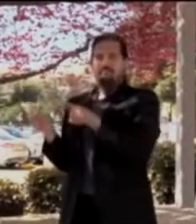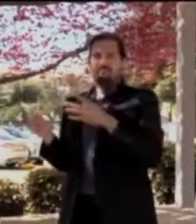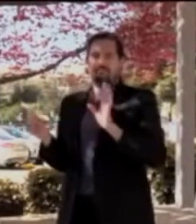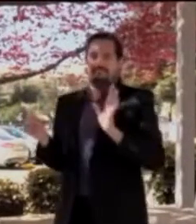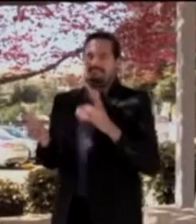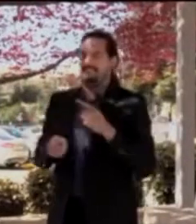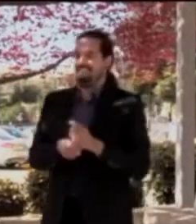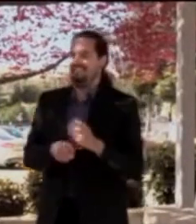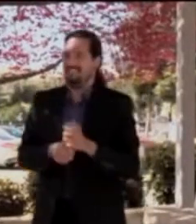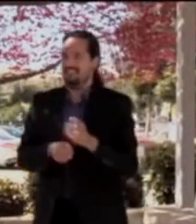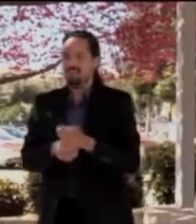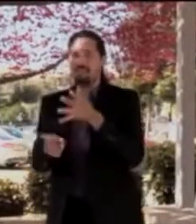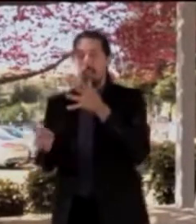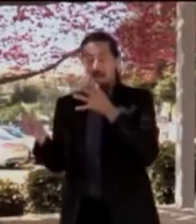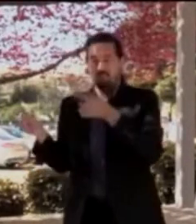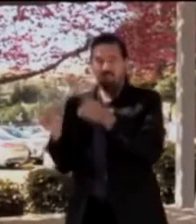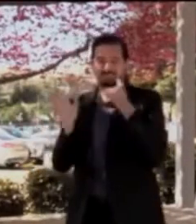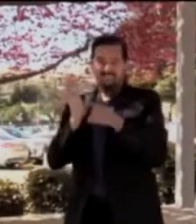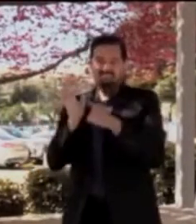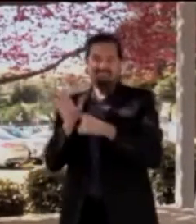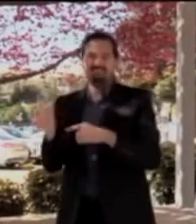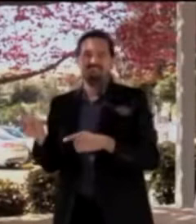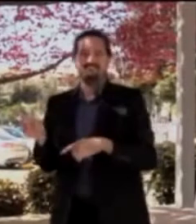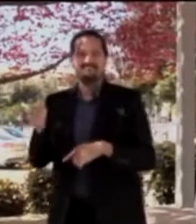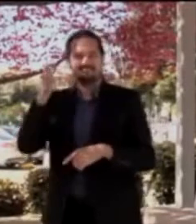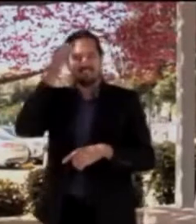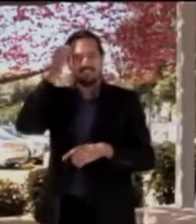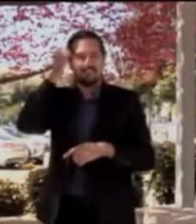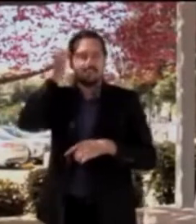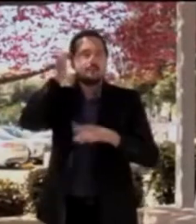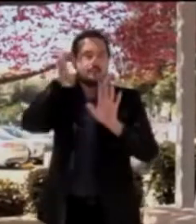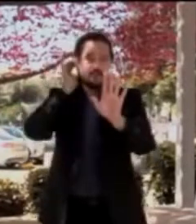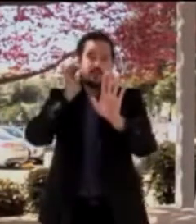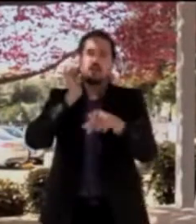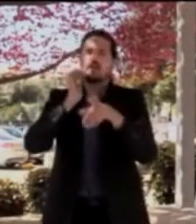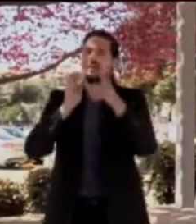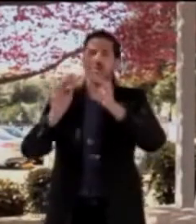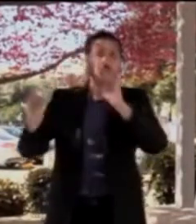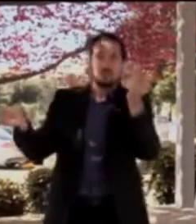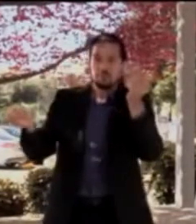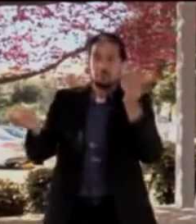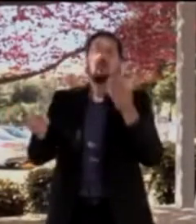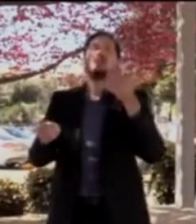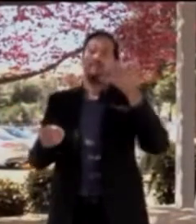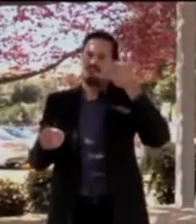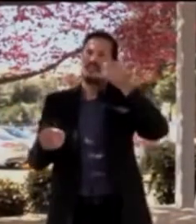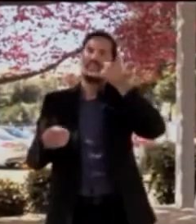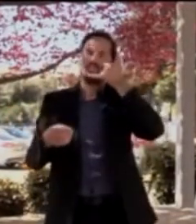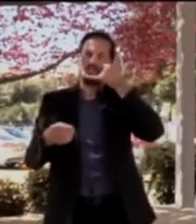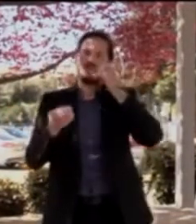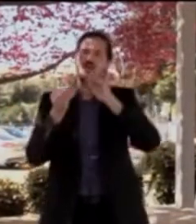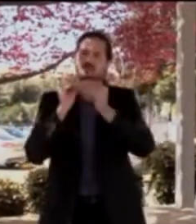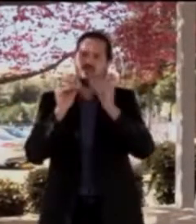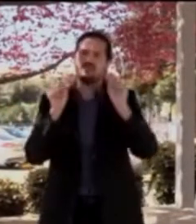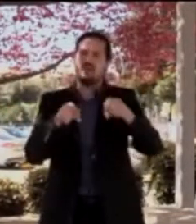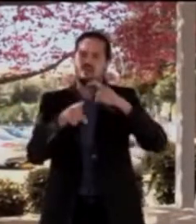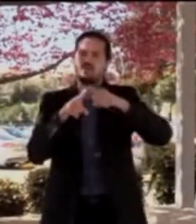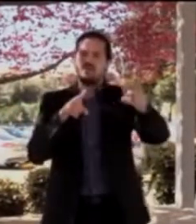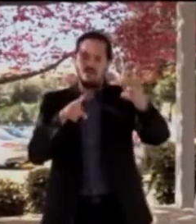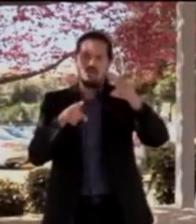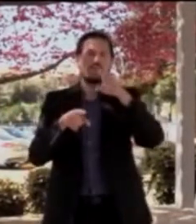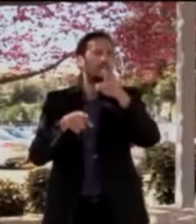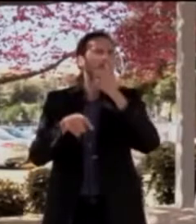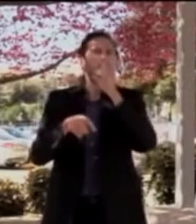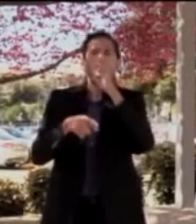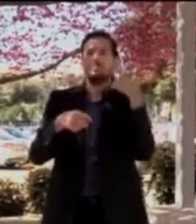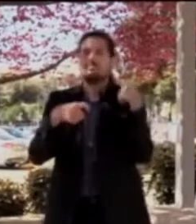in a language that you can understand. So if it's not English, tell us what it is and we will help sign you up. And then the other thing is, out